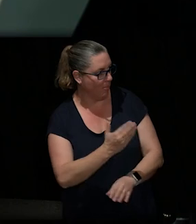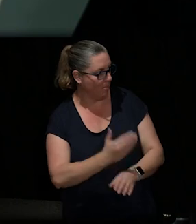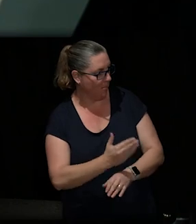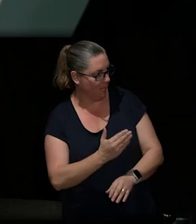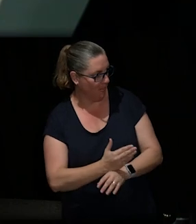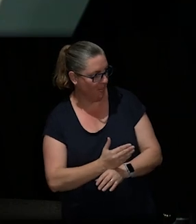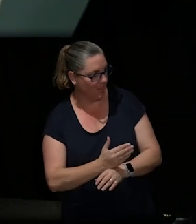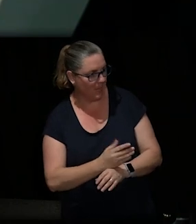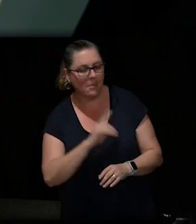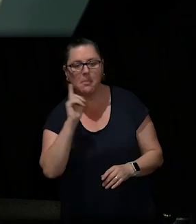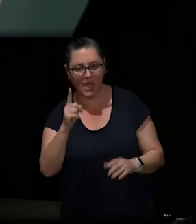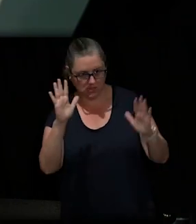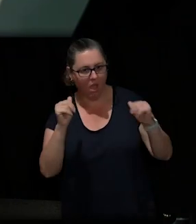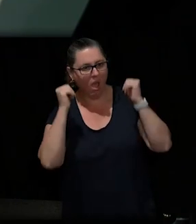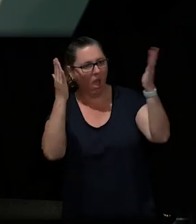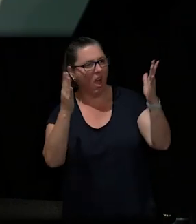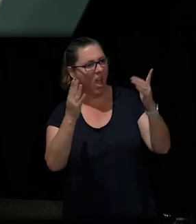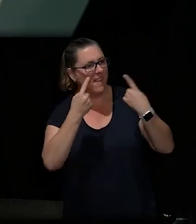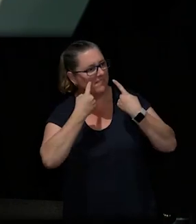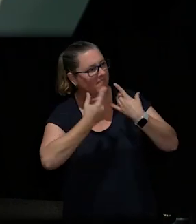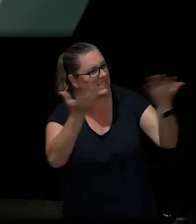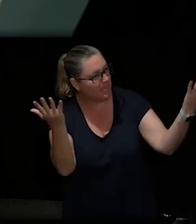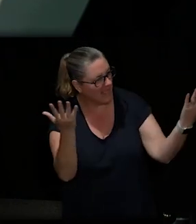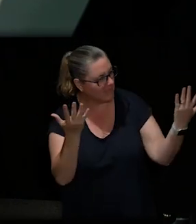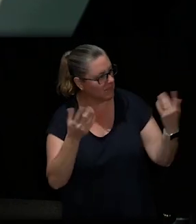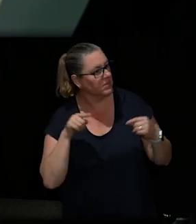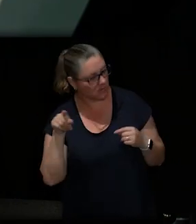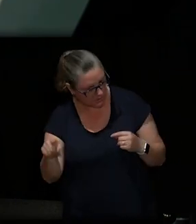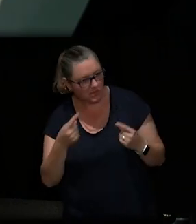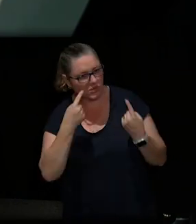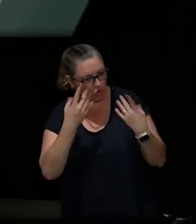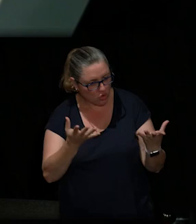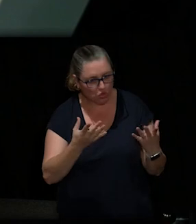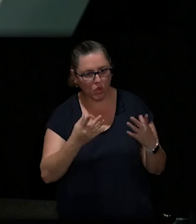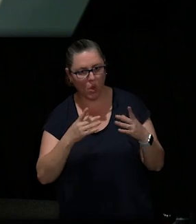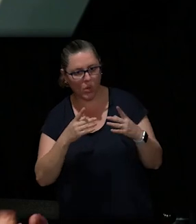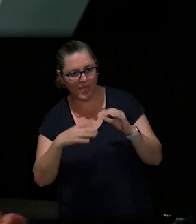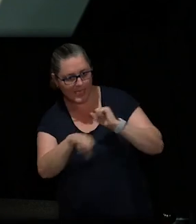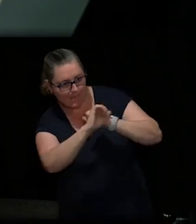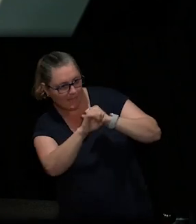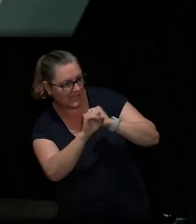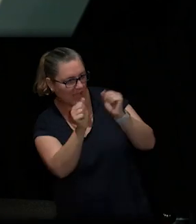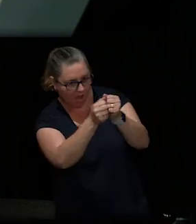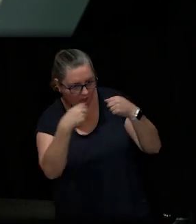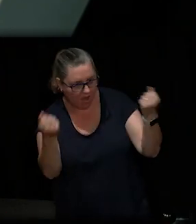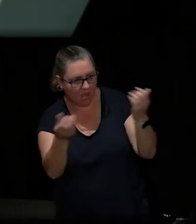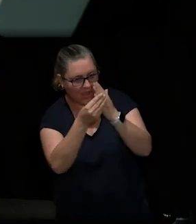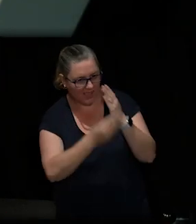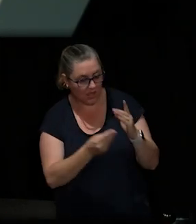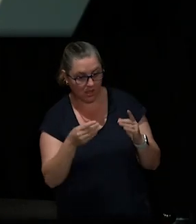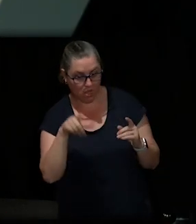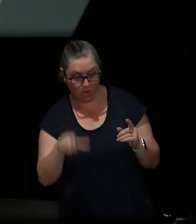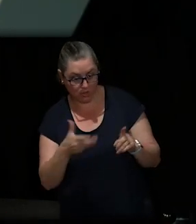high visibility. Right. So take us through that first media monitoring gig, of which your predecessor, who was, you